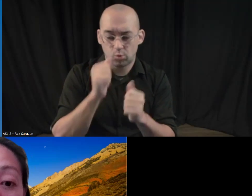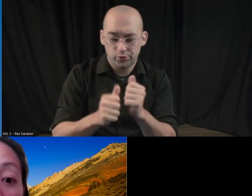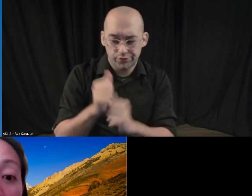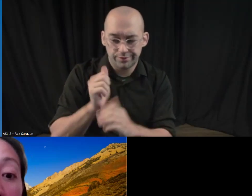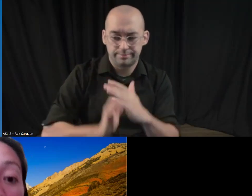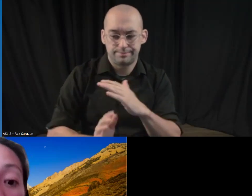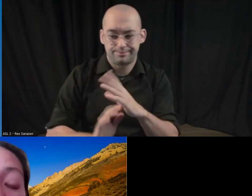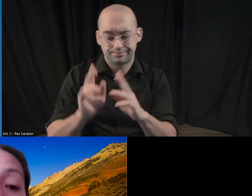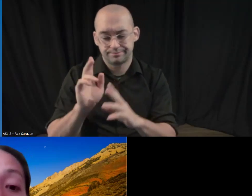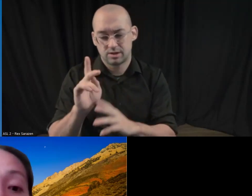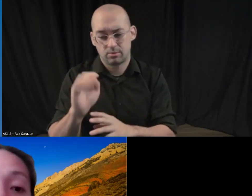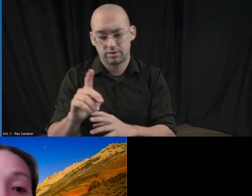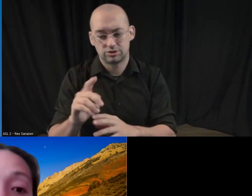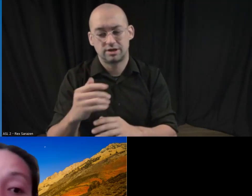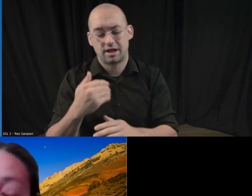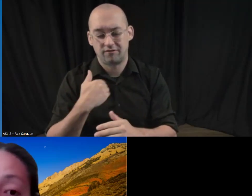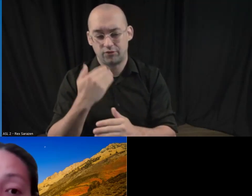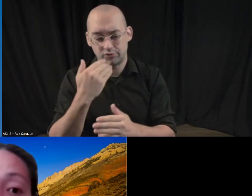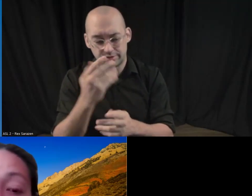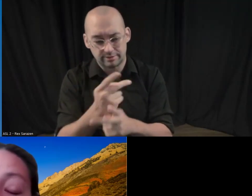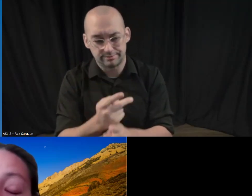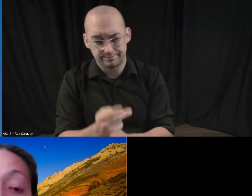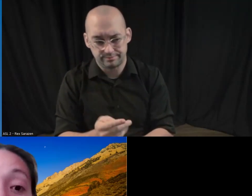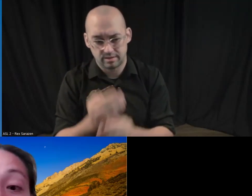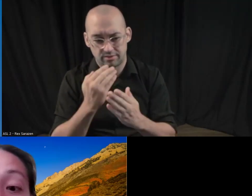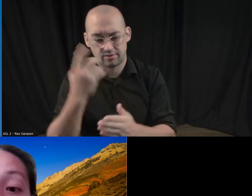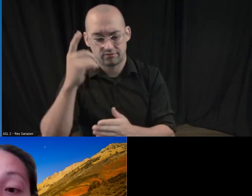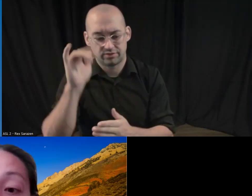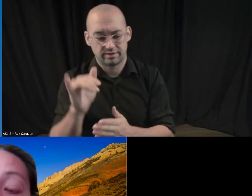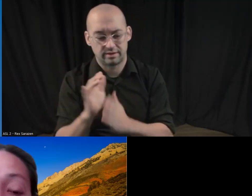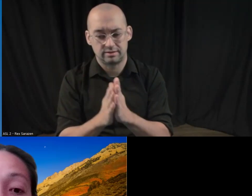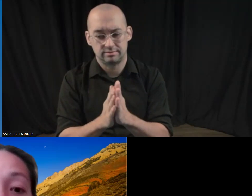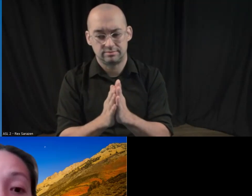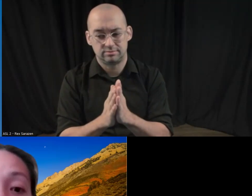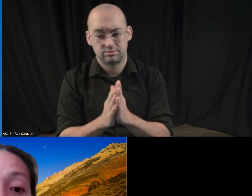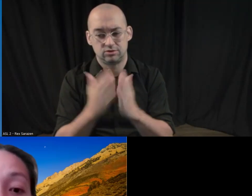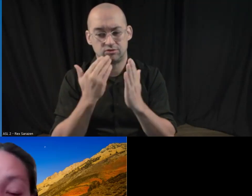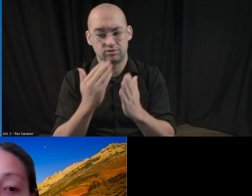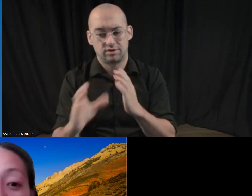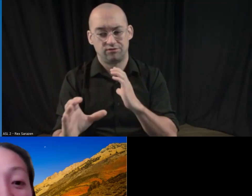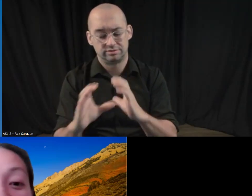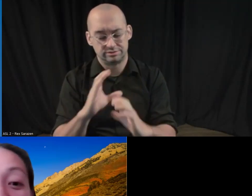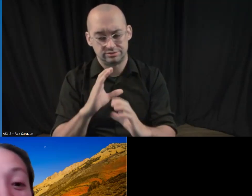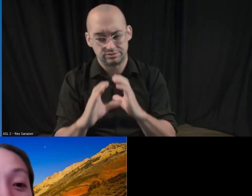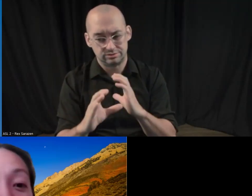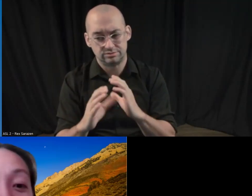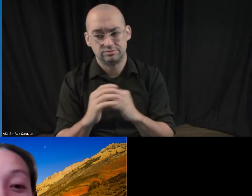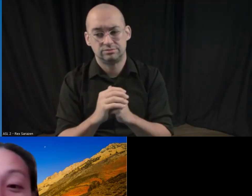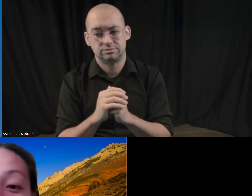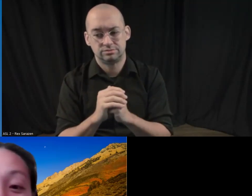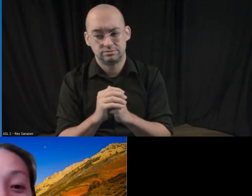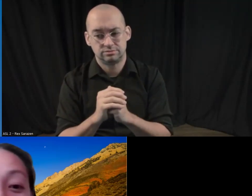do get the care that they need. So, thank you for this fruitful conversation. And again, we'll